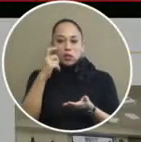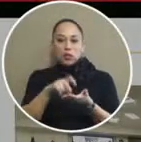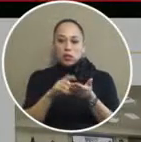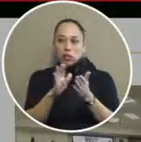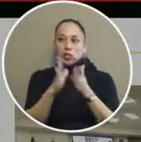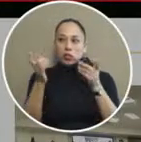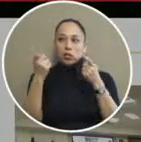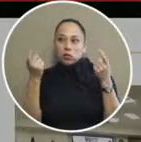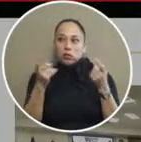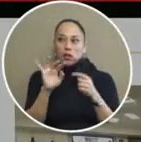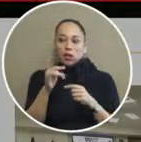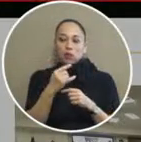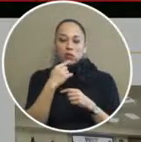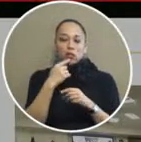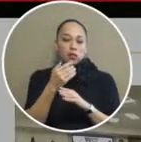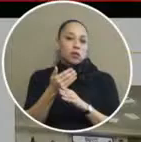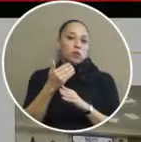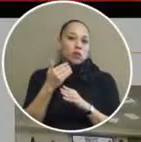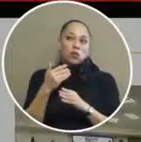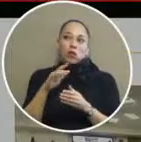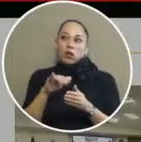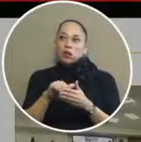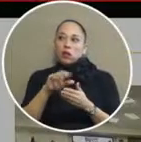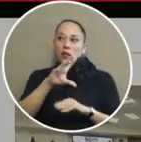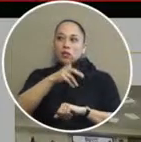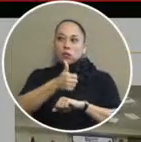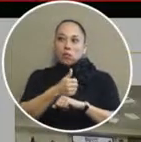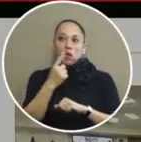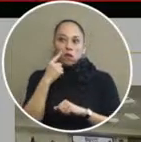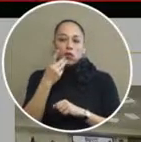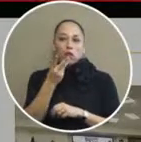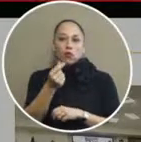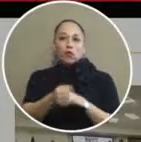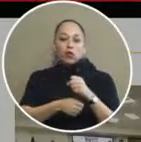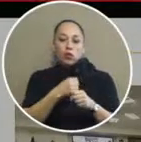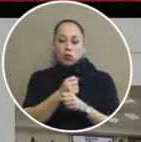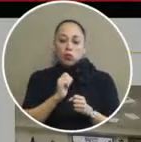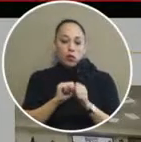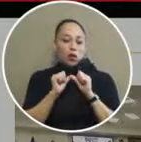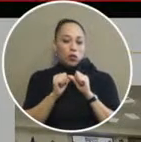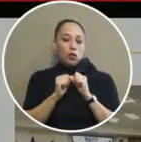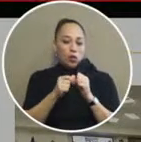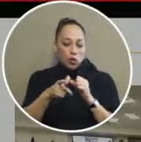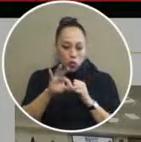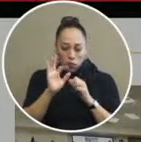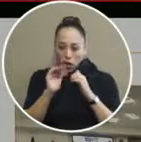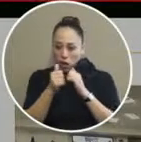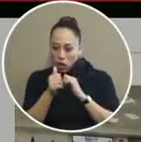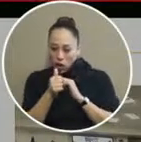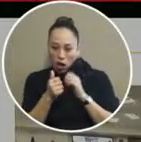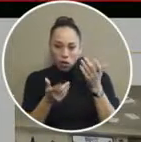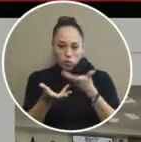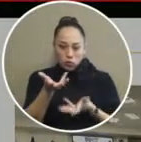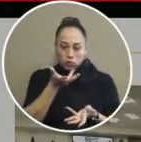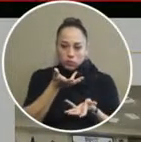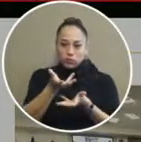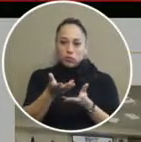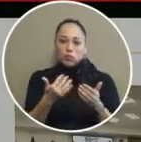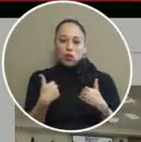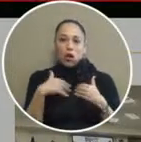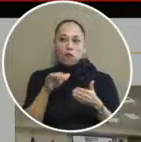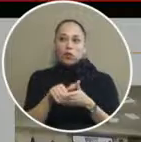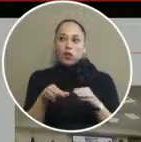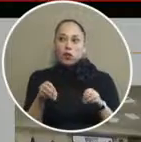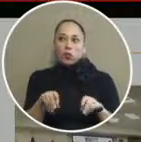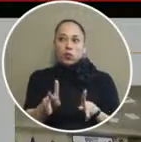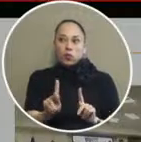utilization, this, as I mentioned previously, it's been put in place for several years now, but we're continuing to find ways to really enhance and refine those opportunities